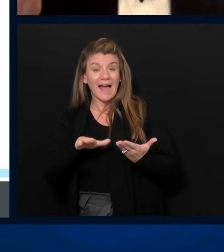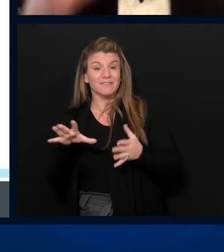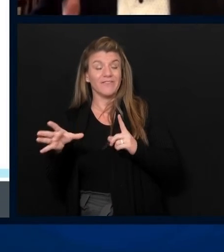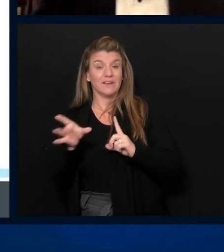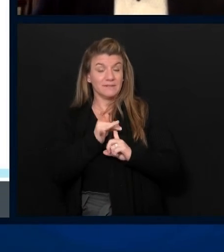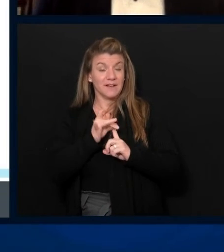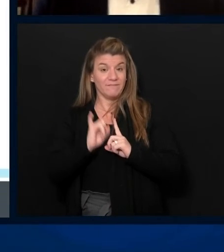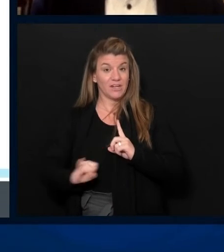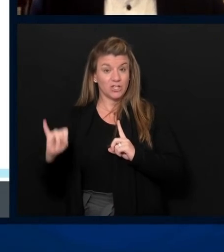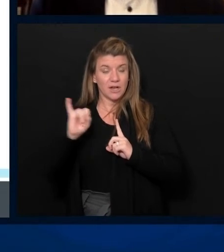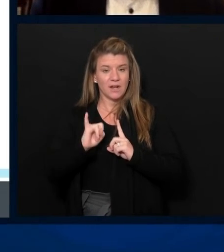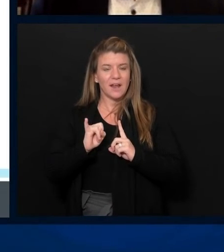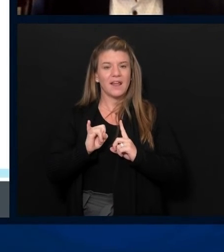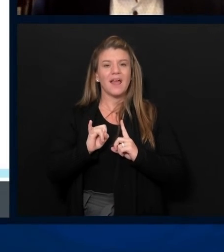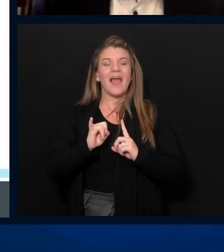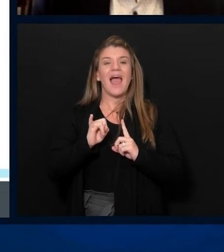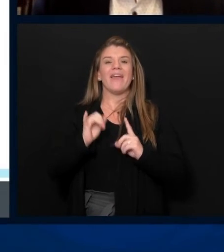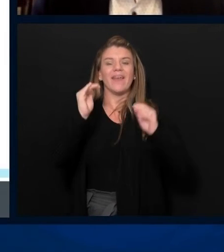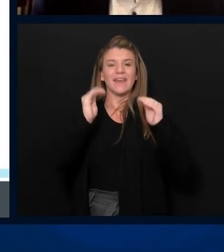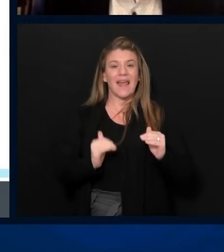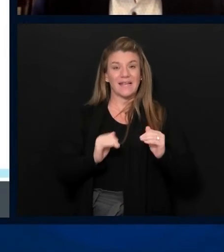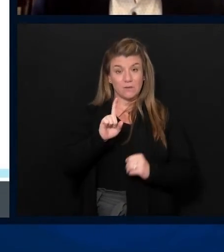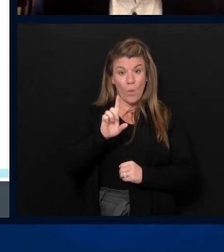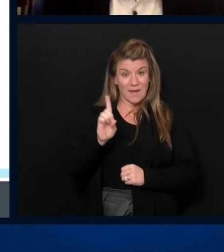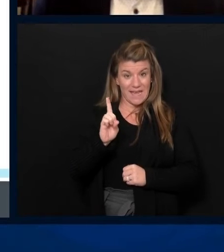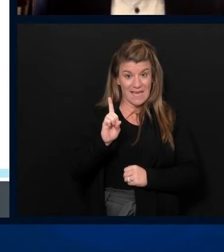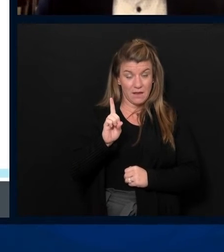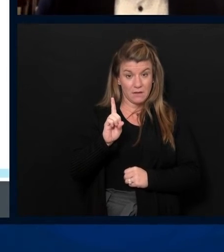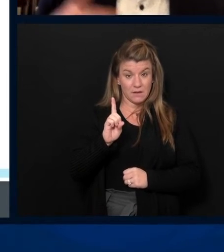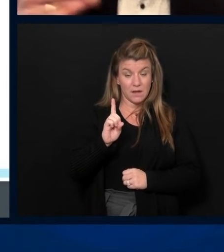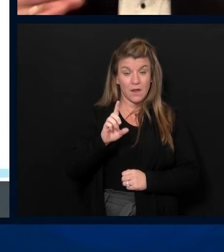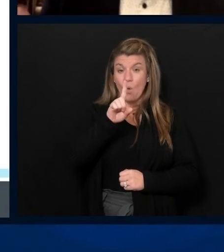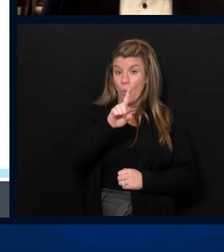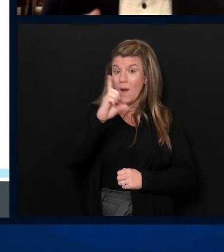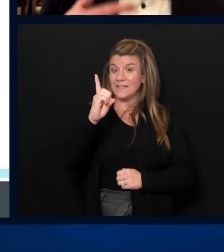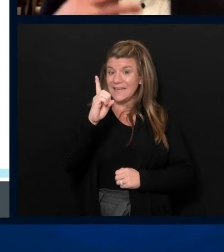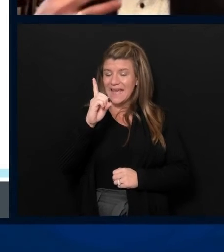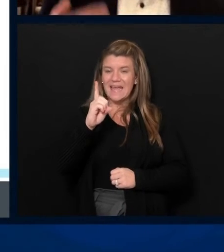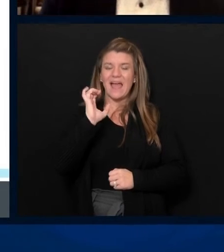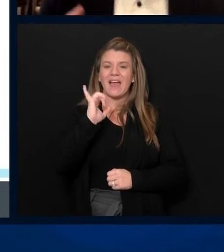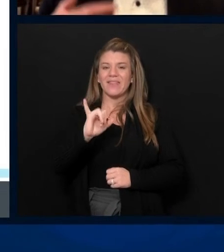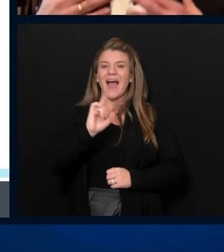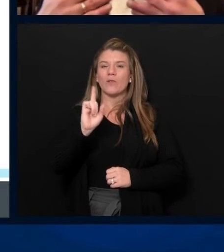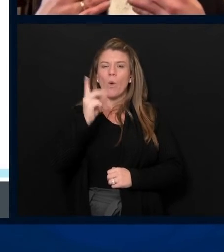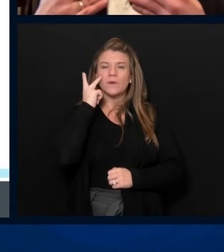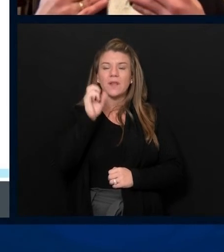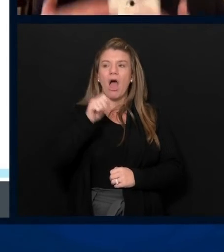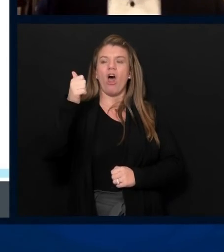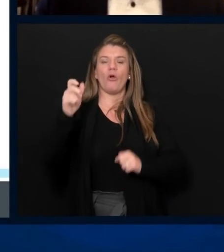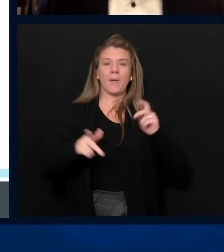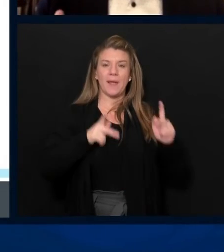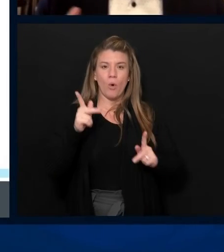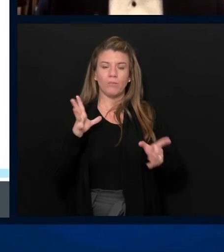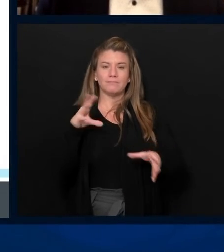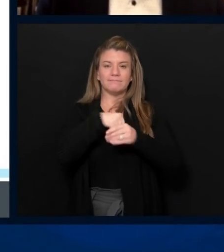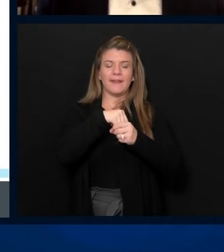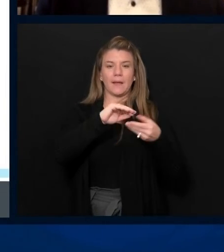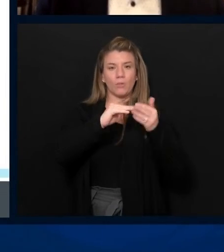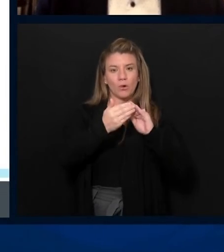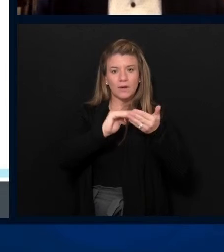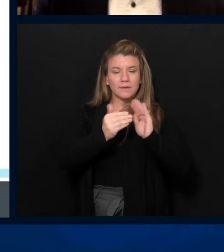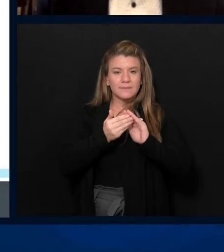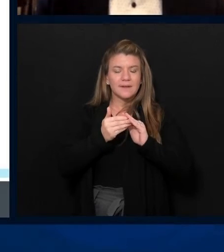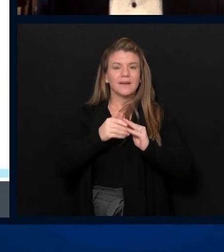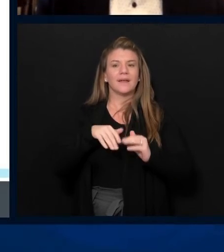COVID-19 infection. And then we get to 1D, and we start to look at other people in the communities and